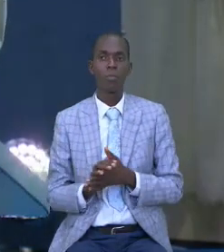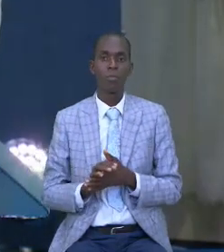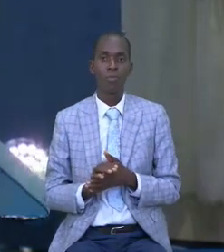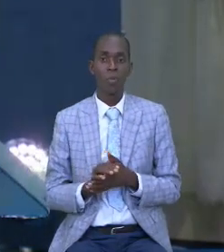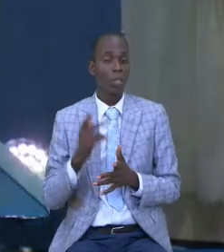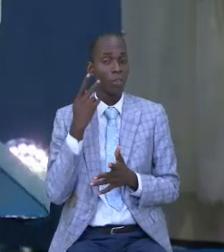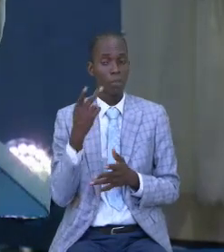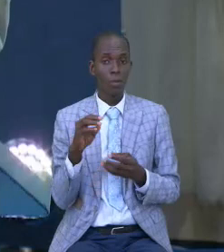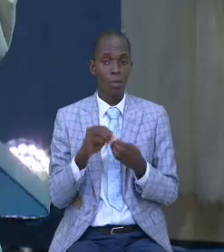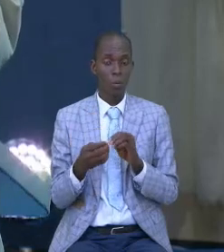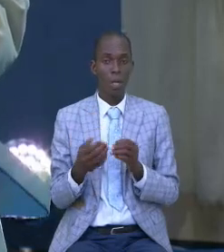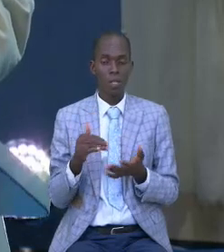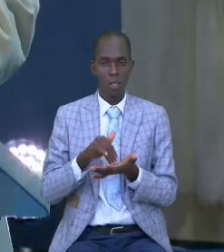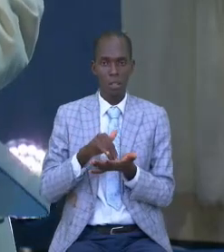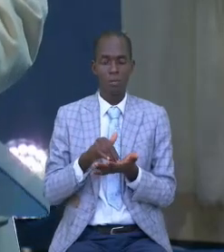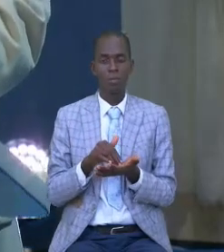+234 915444 9263. I repeat the number again.